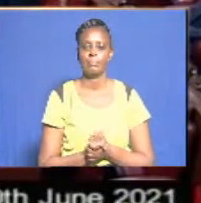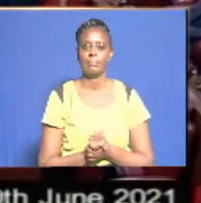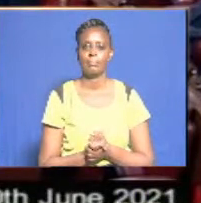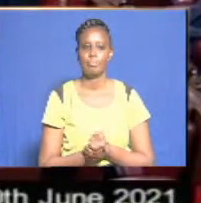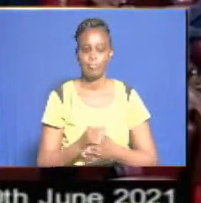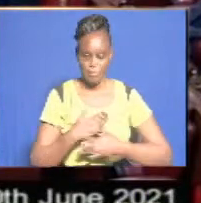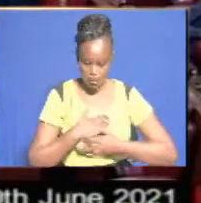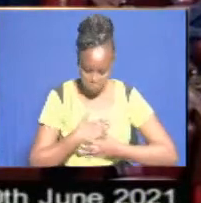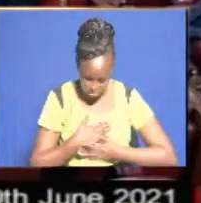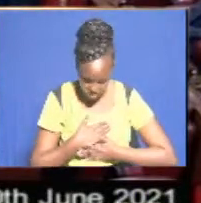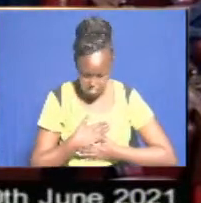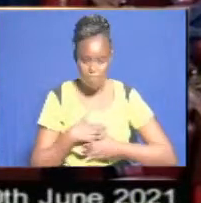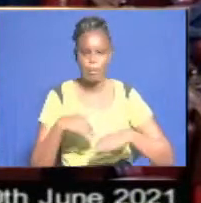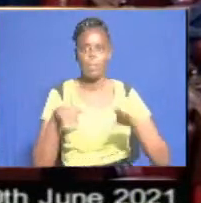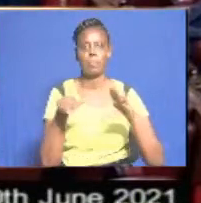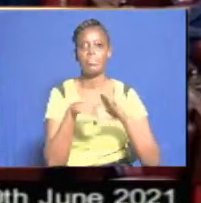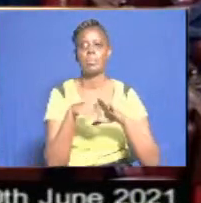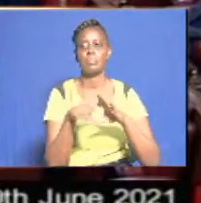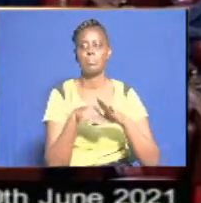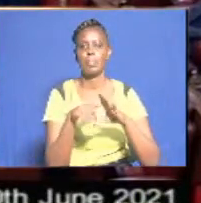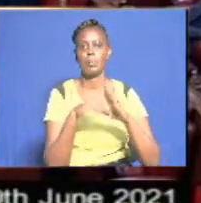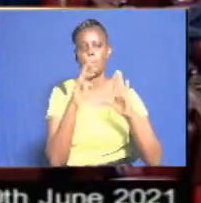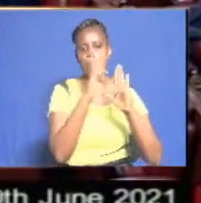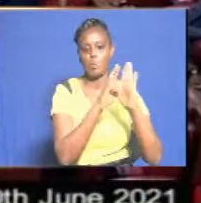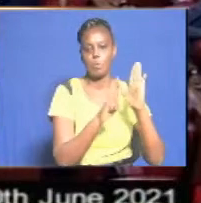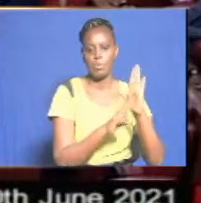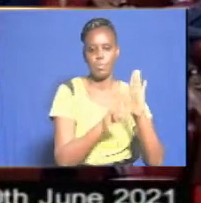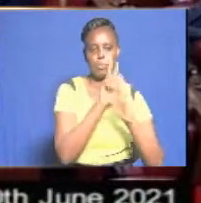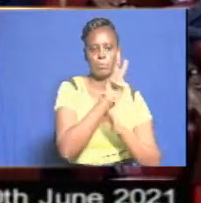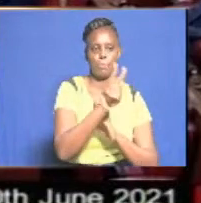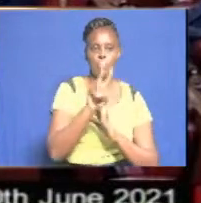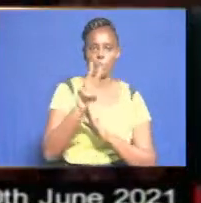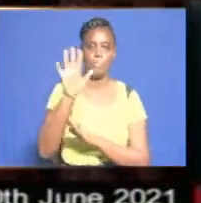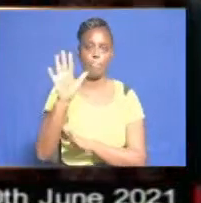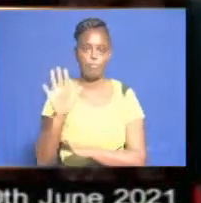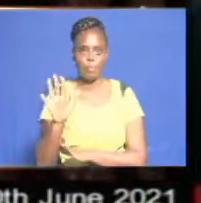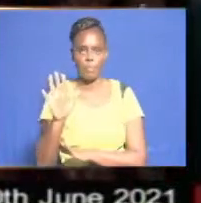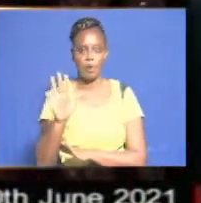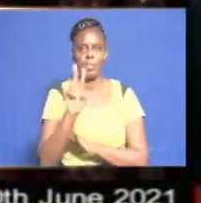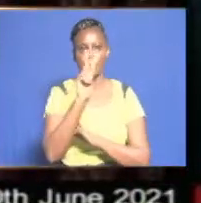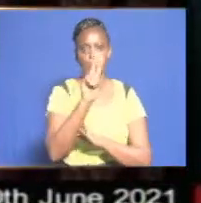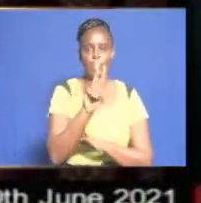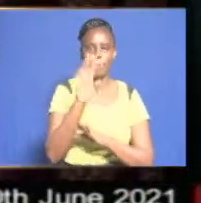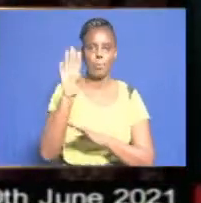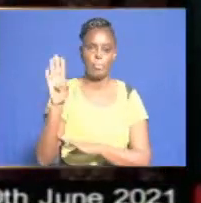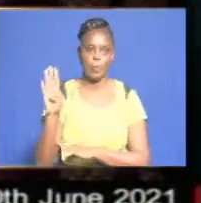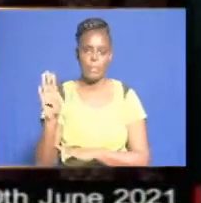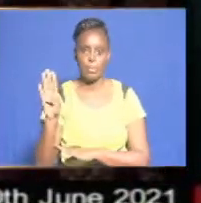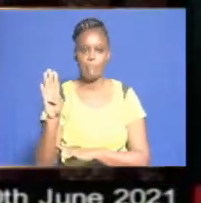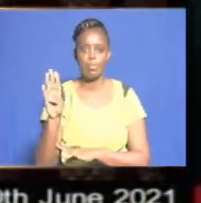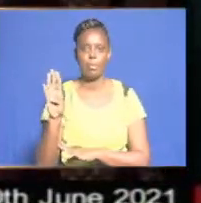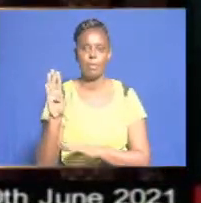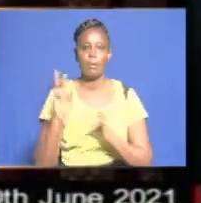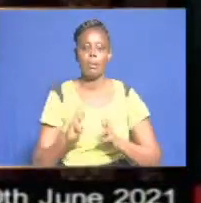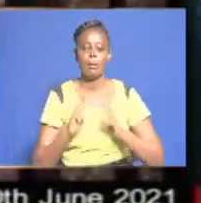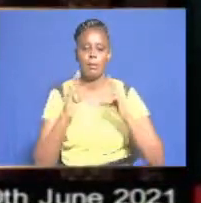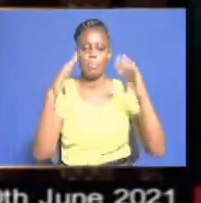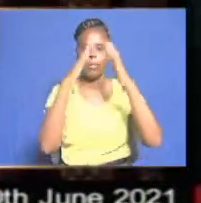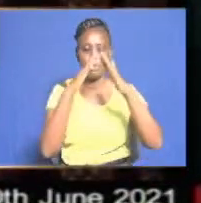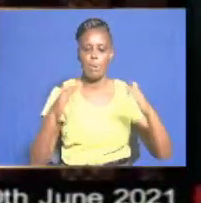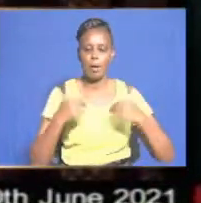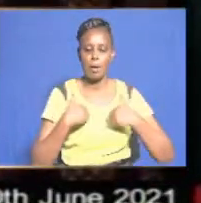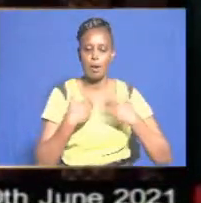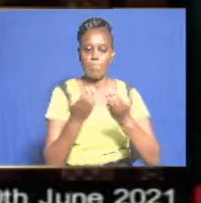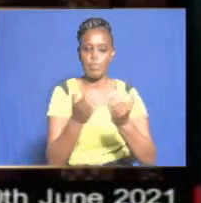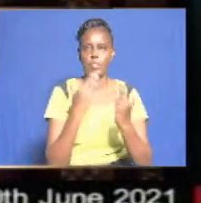Honourable members, pursuant to standing order number 225, subsection 2, paragraph B, I wish to report the House that I have